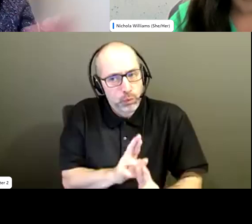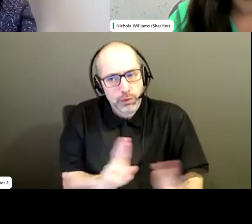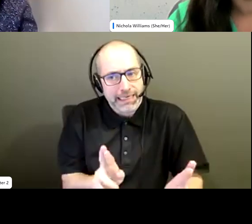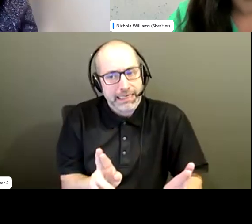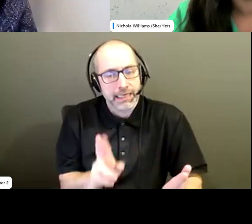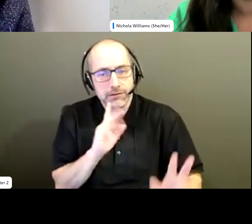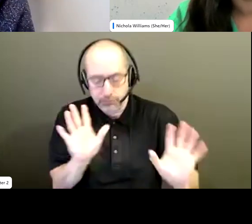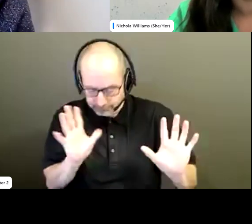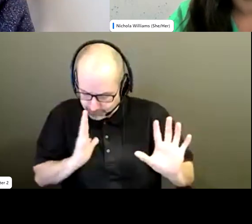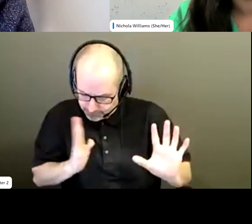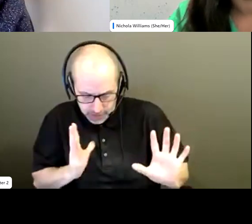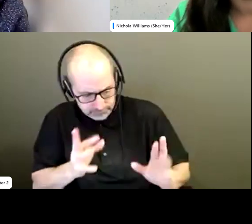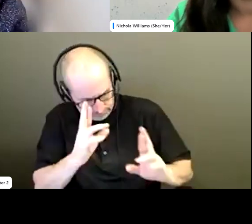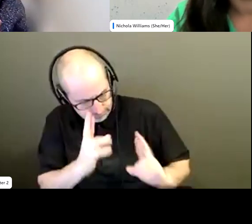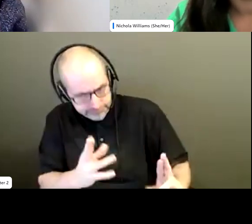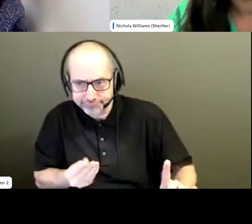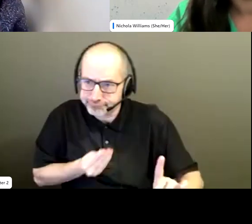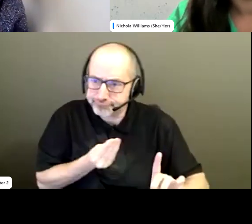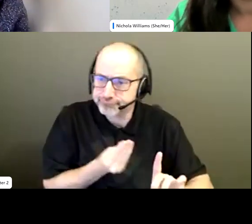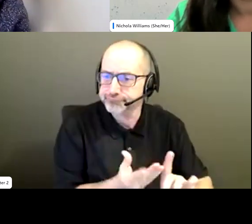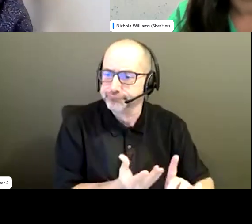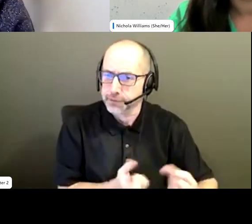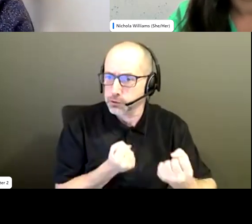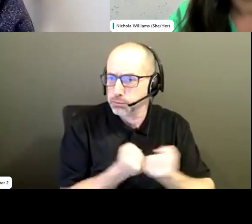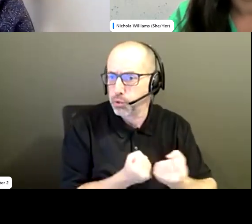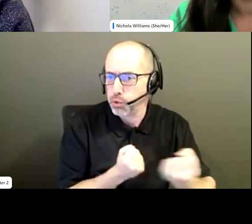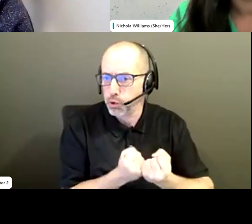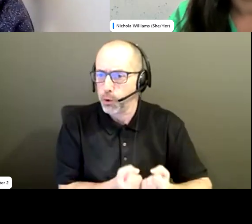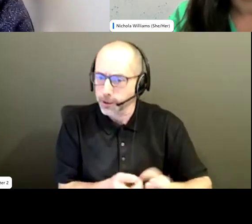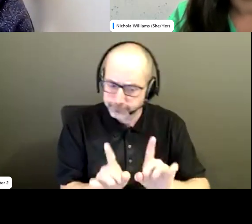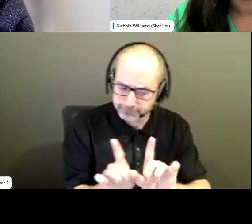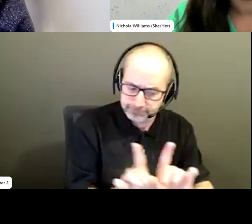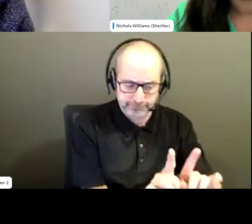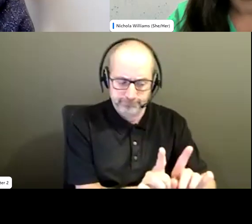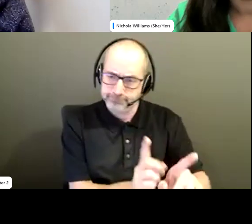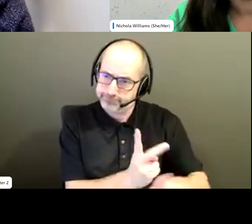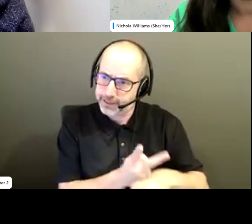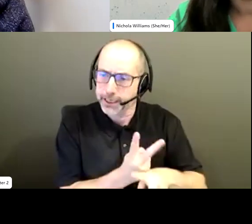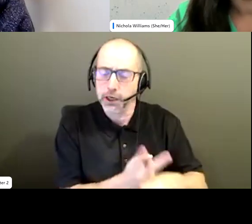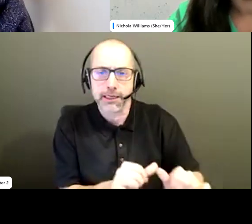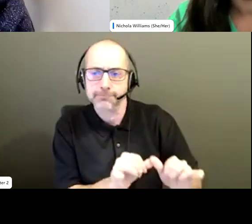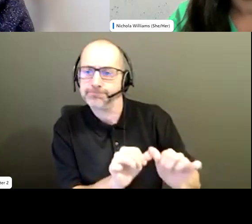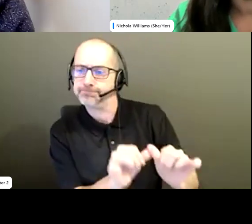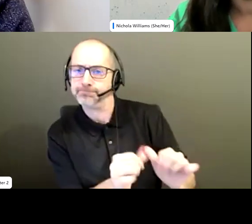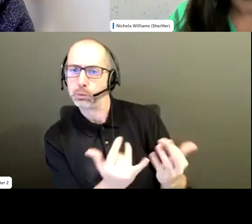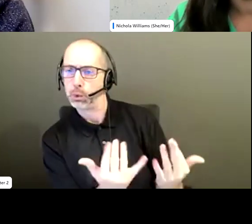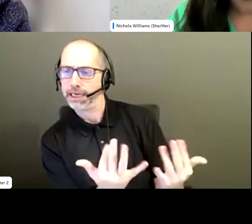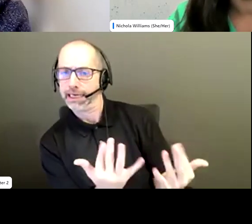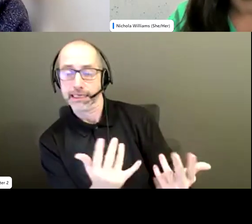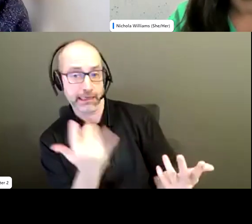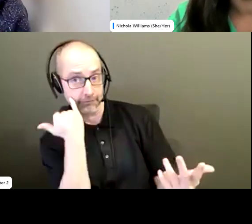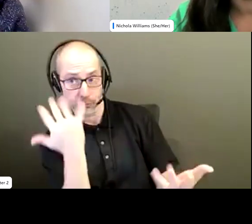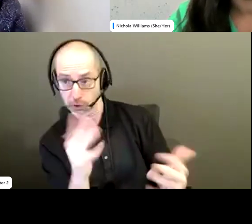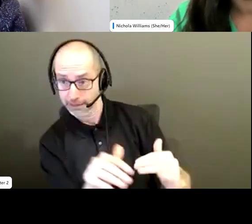until the person is ready, right? So I think we just have to. It's hard for us as providers because we want to help and we want to jump in. That's our